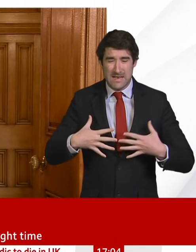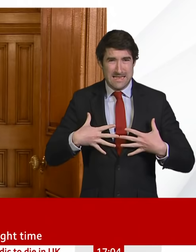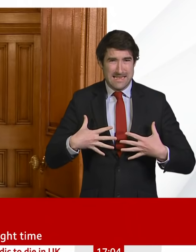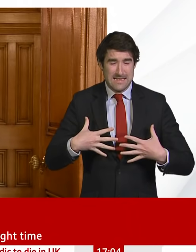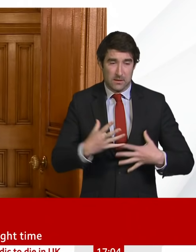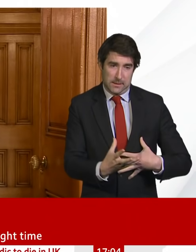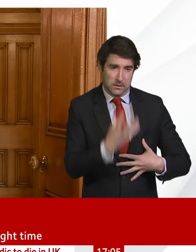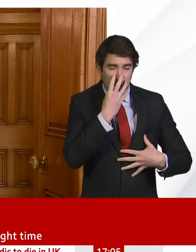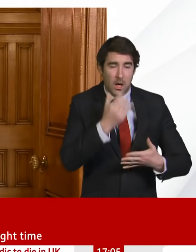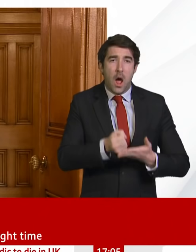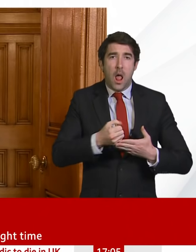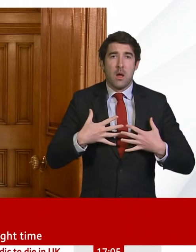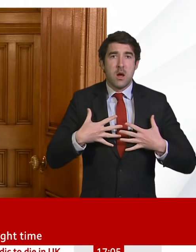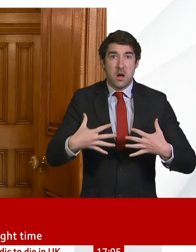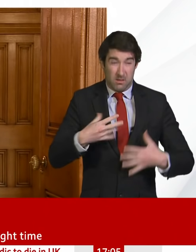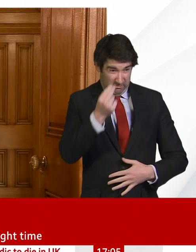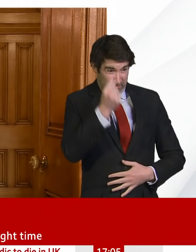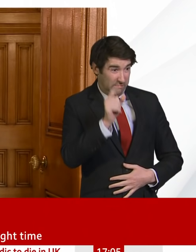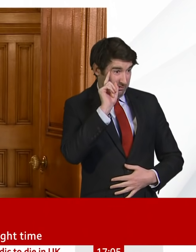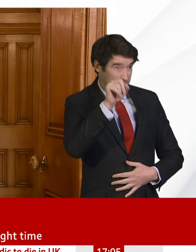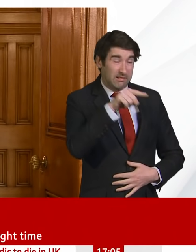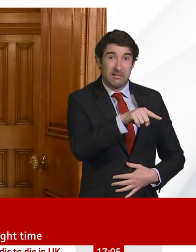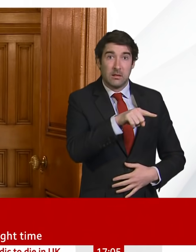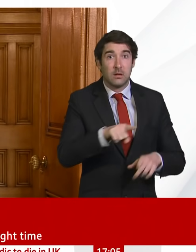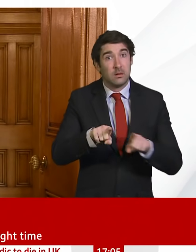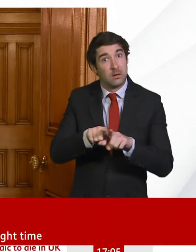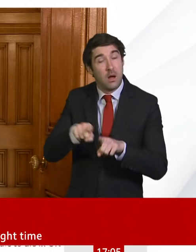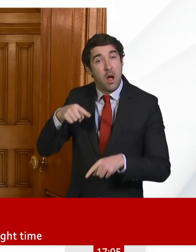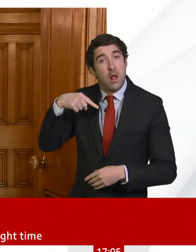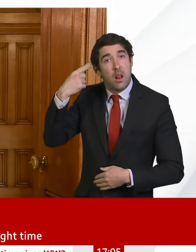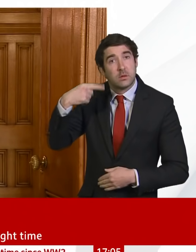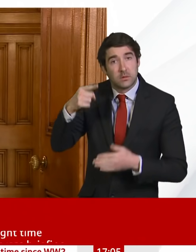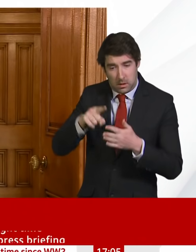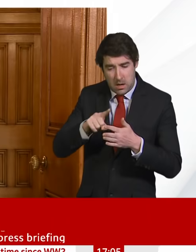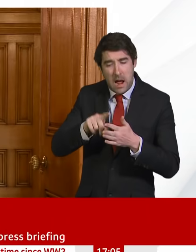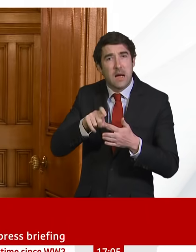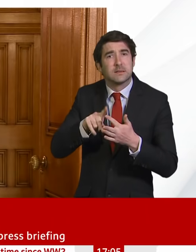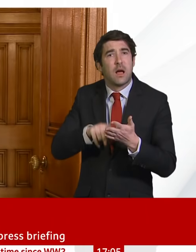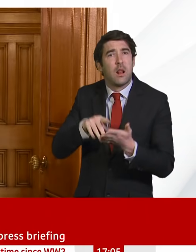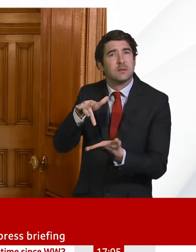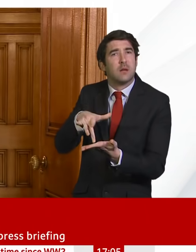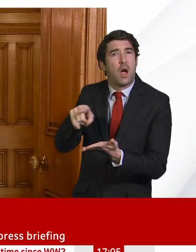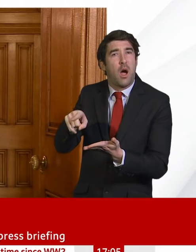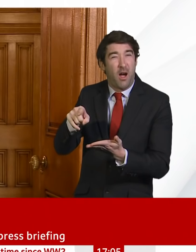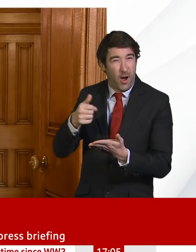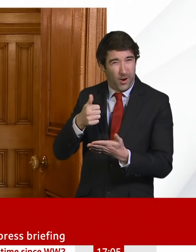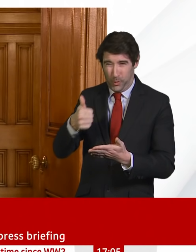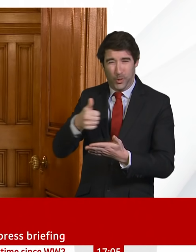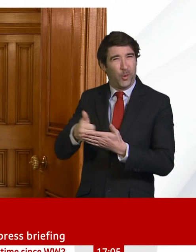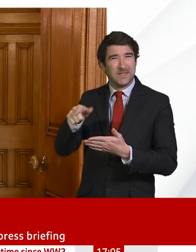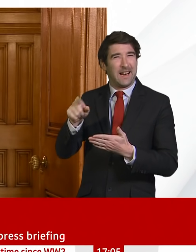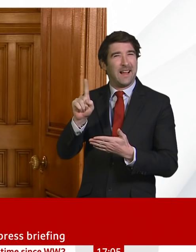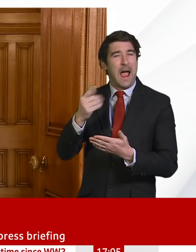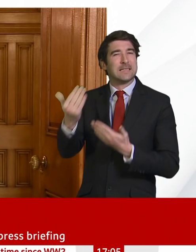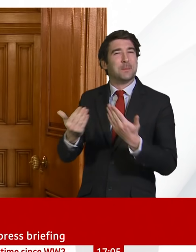connected, or indeed London's Excel Centre being converted into the NHS Nightingale Hospital with space for